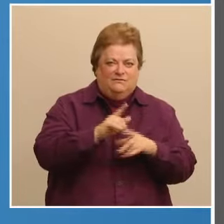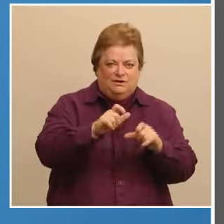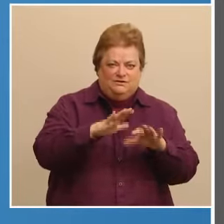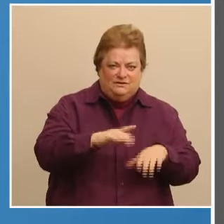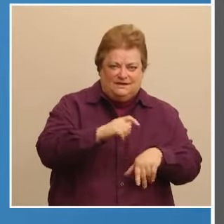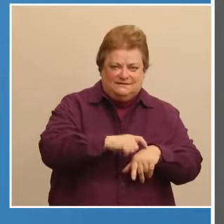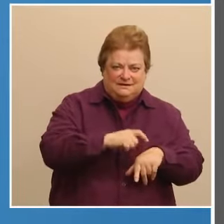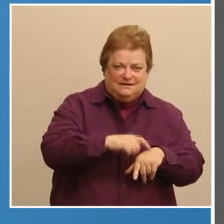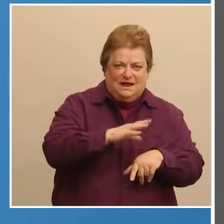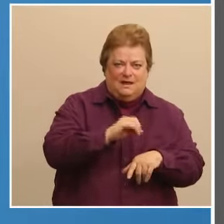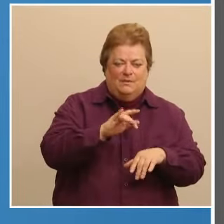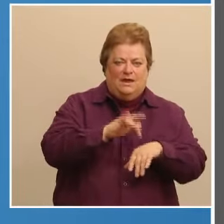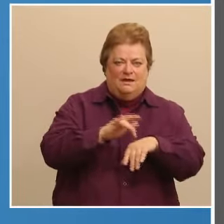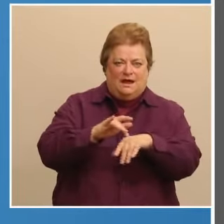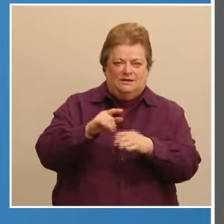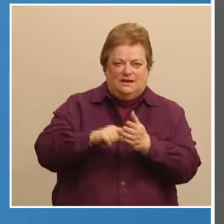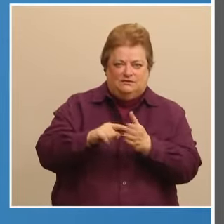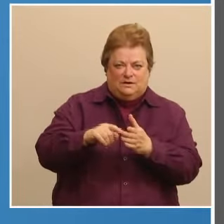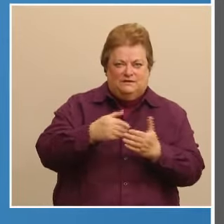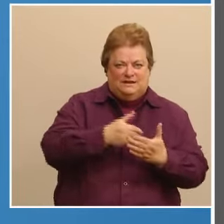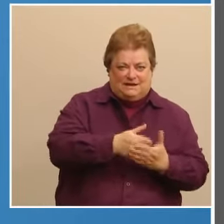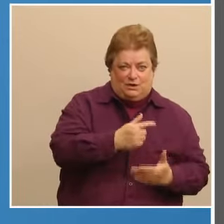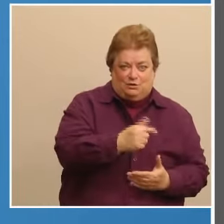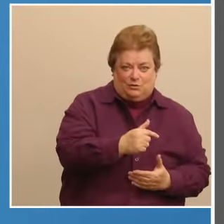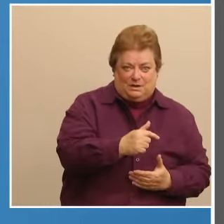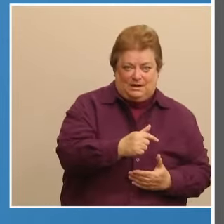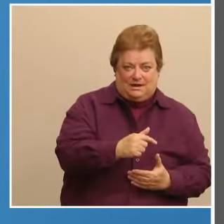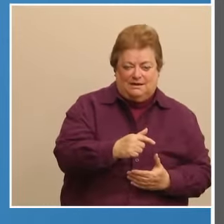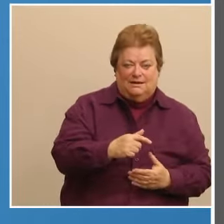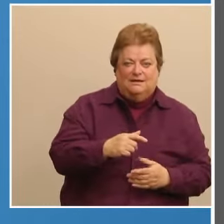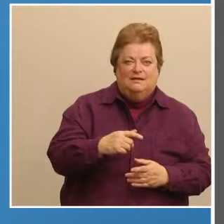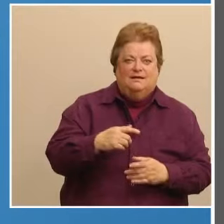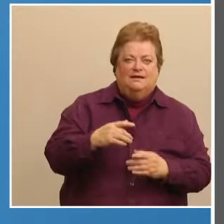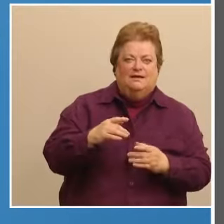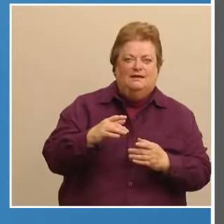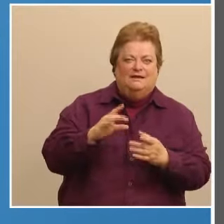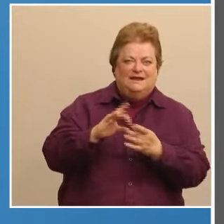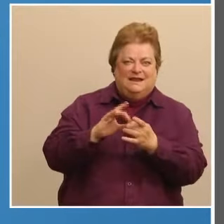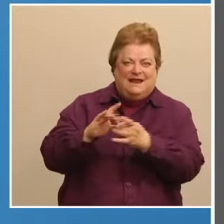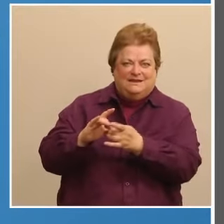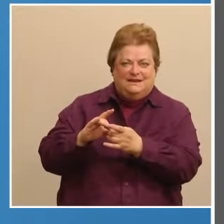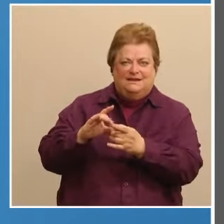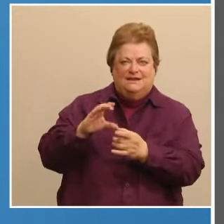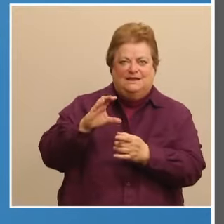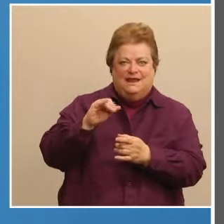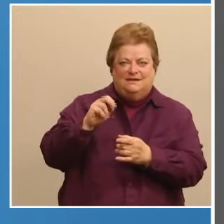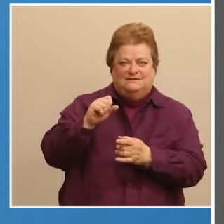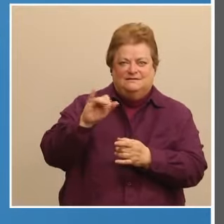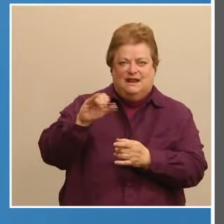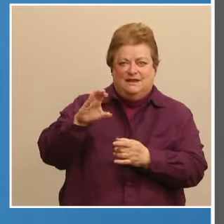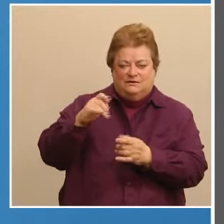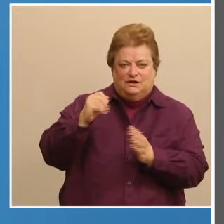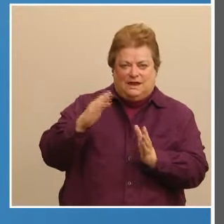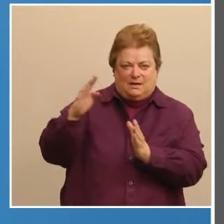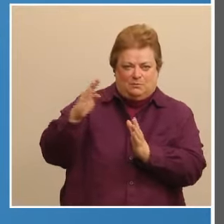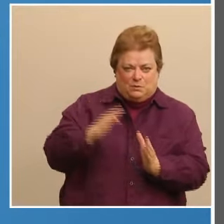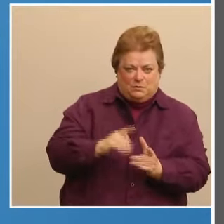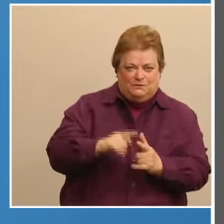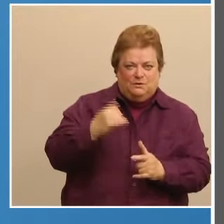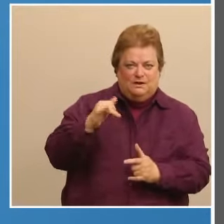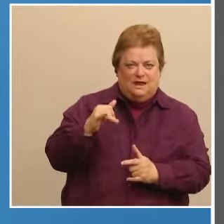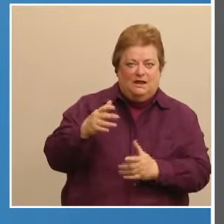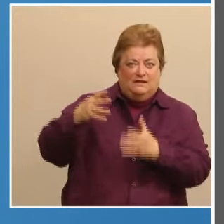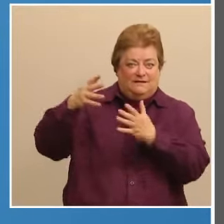contact tracing are both near green. Connected cases and ICU availability have moved into yellow, and the rest